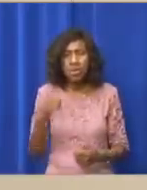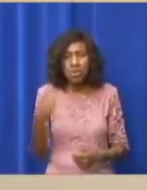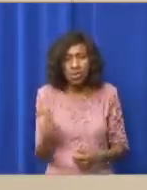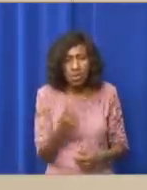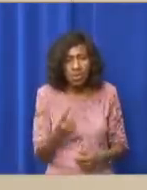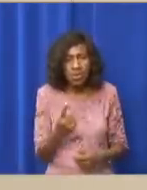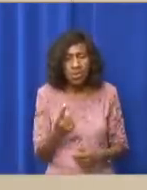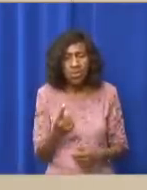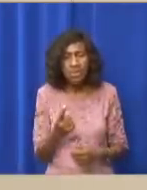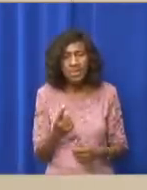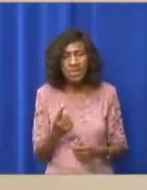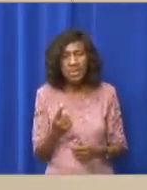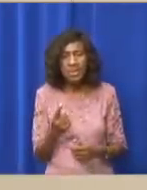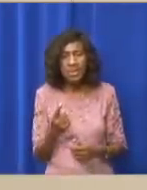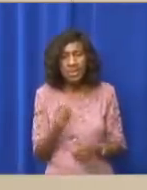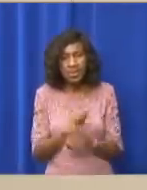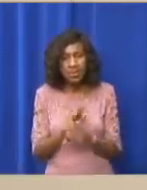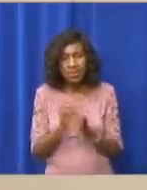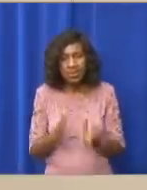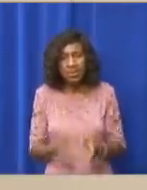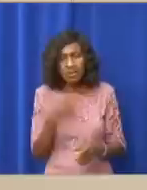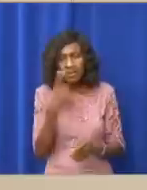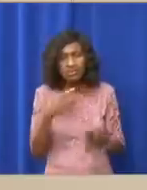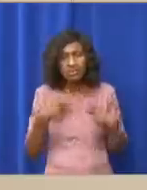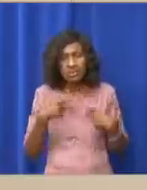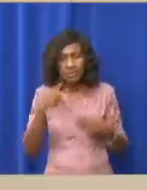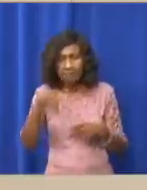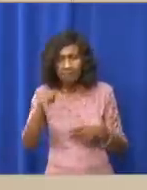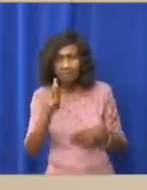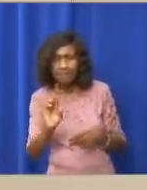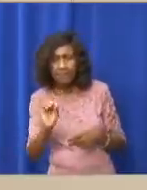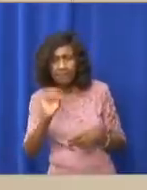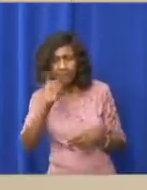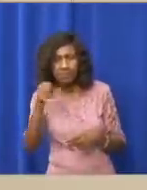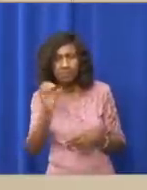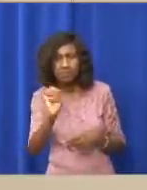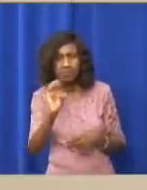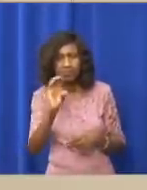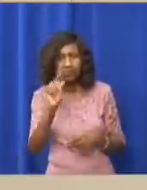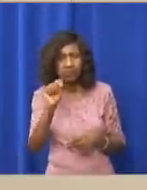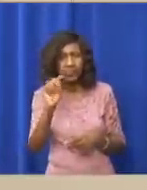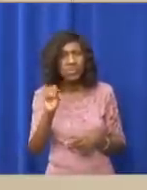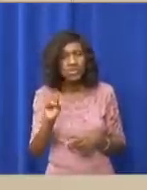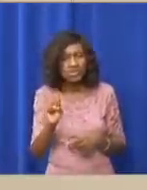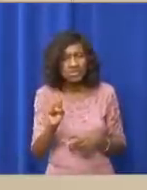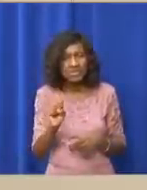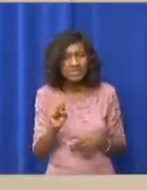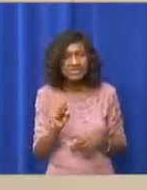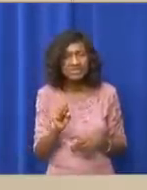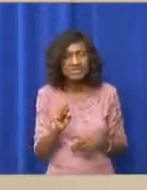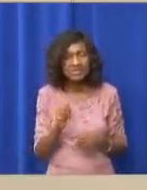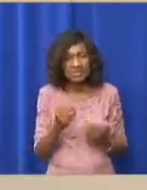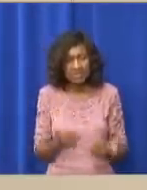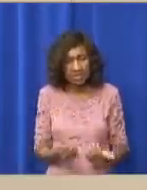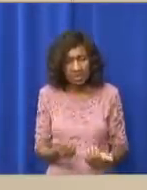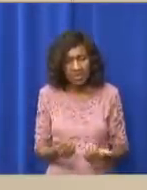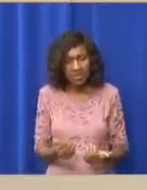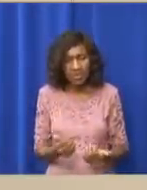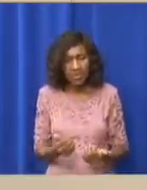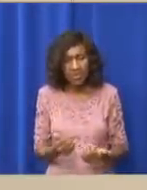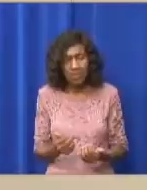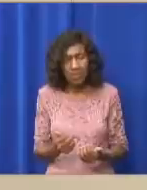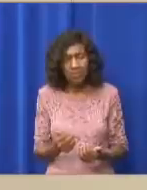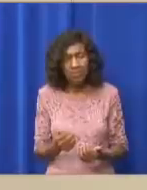have active status, and they are all it's being dealt